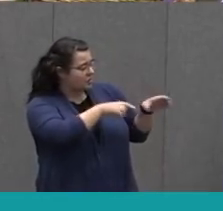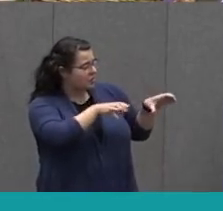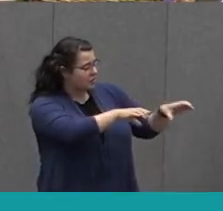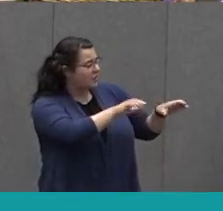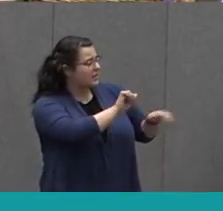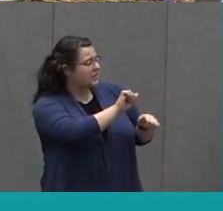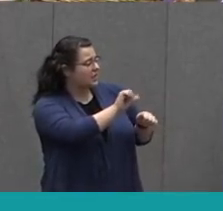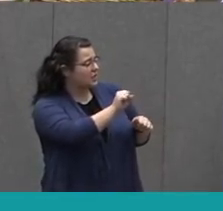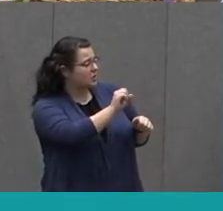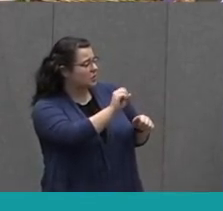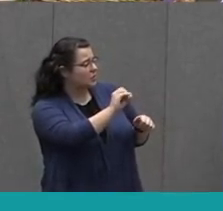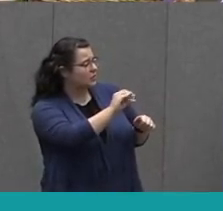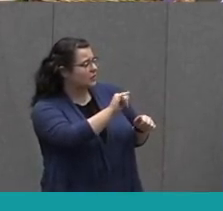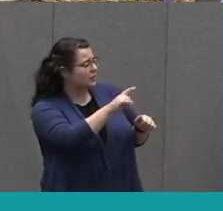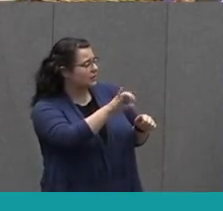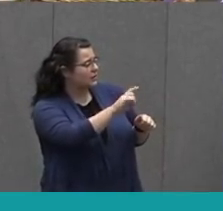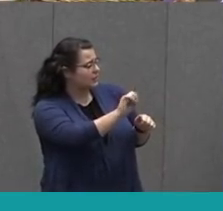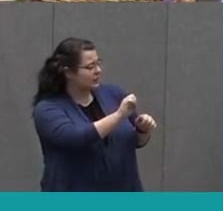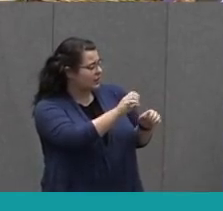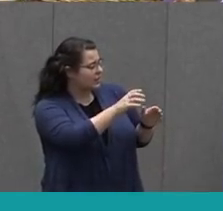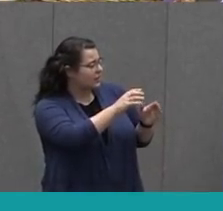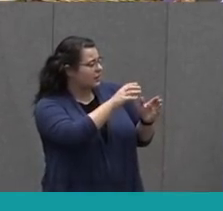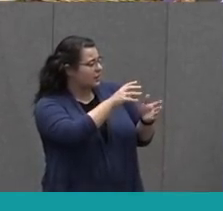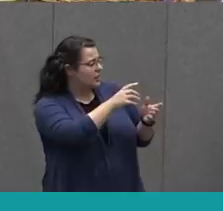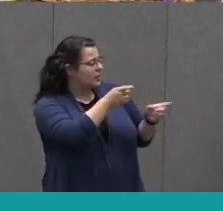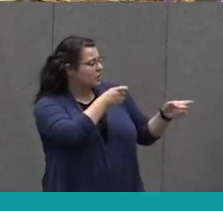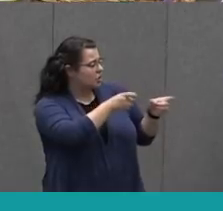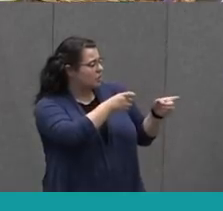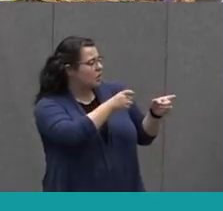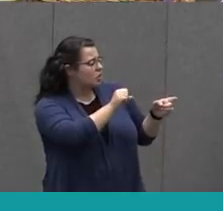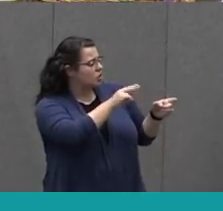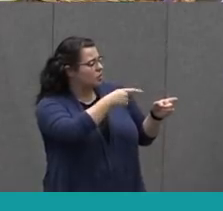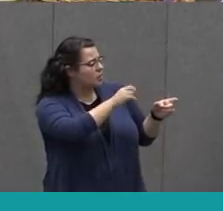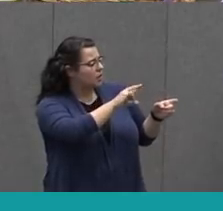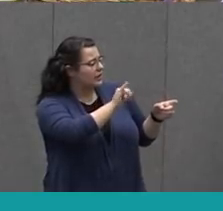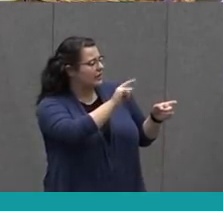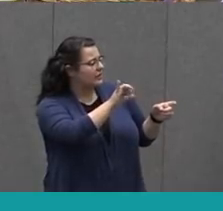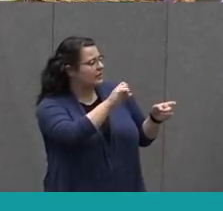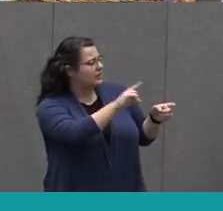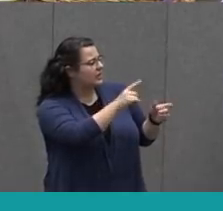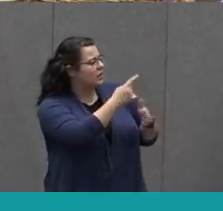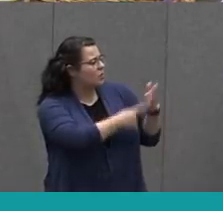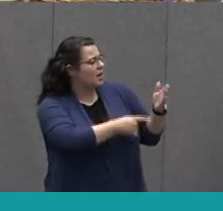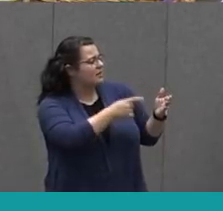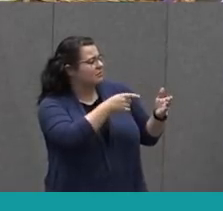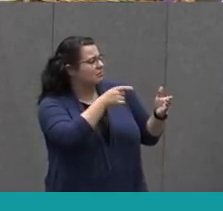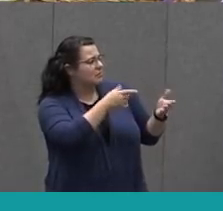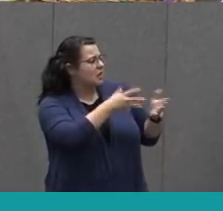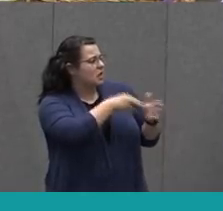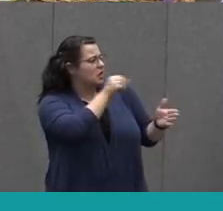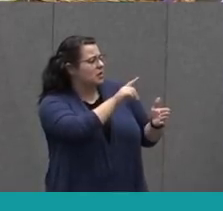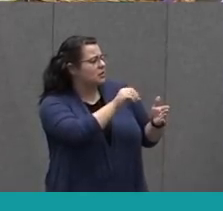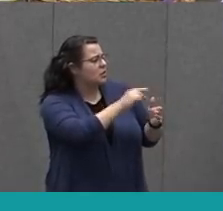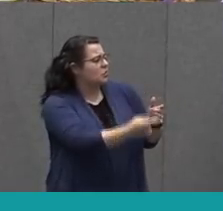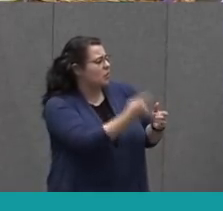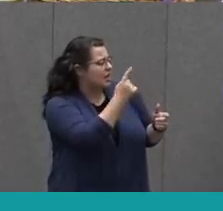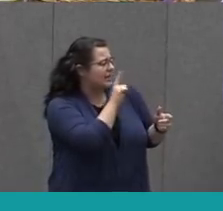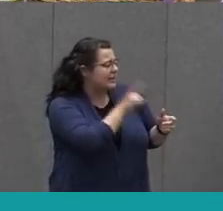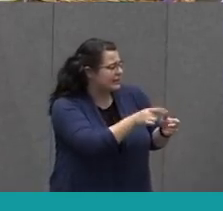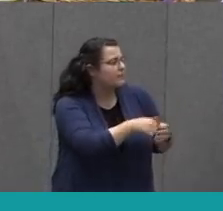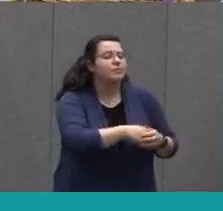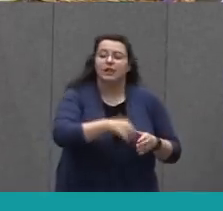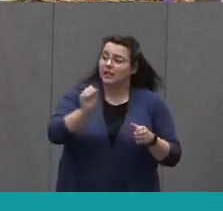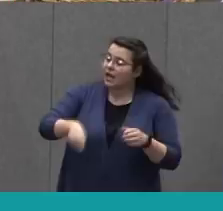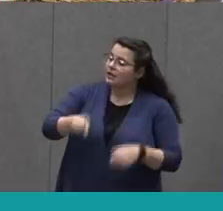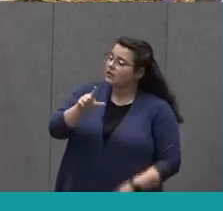Associate Superintendent, and what is Learning Zone 1 for those kids who are not from Albuquerque who might be watching? Sure, so Learning Zone 1 is an area of